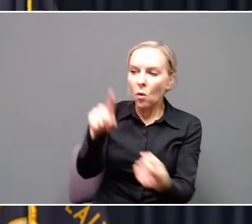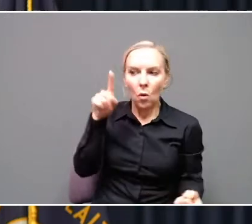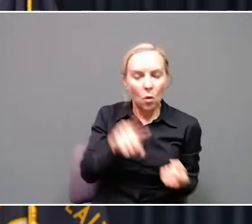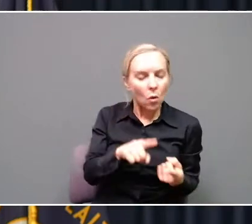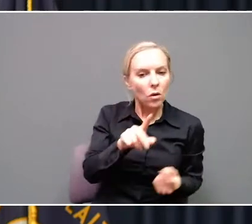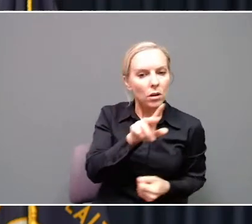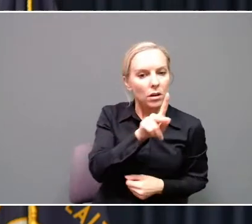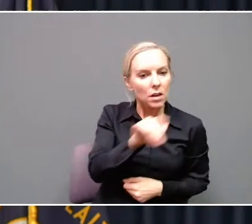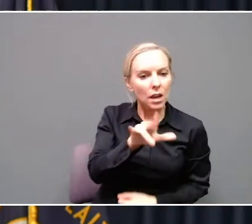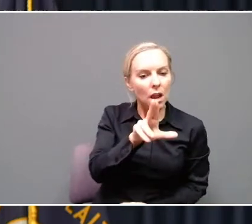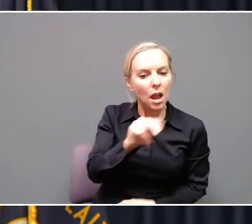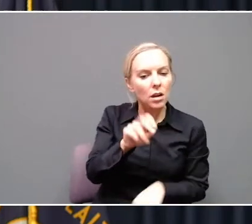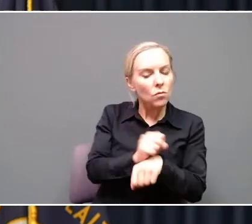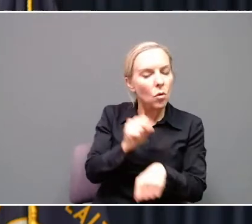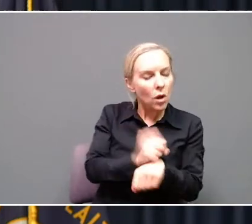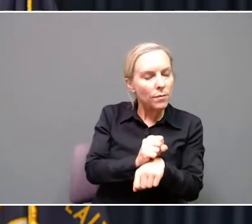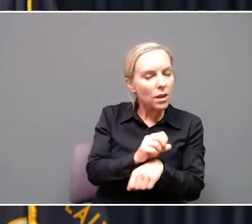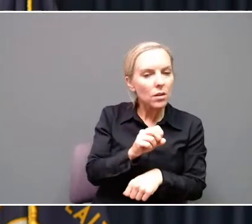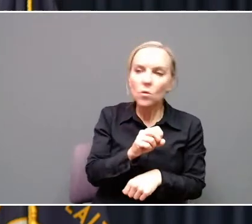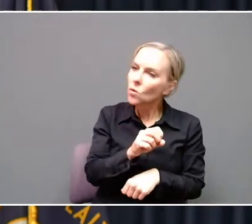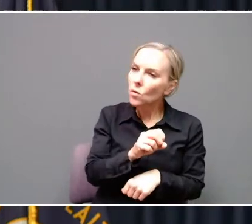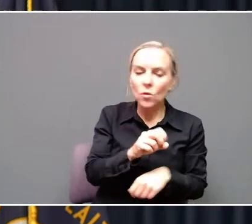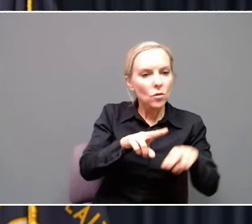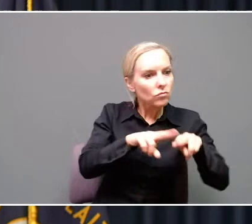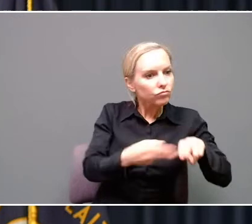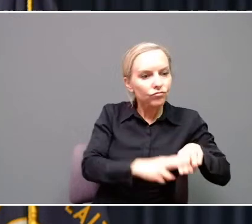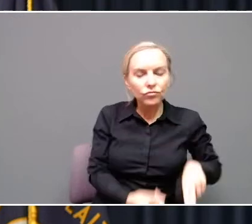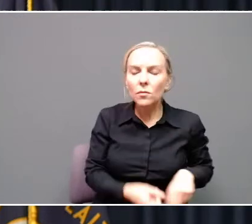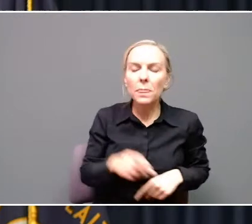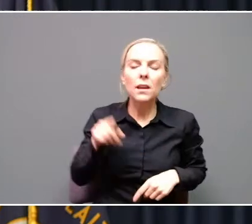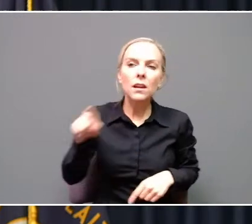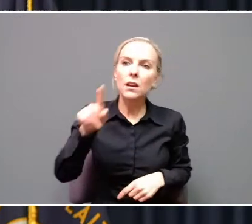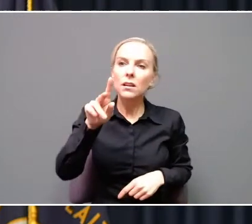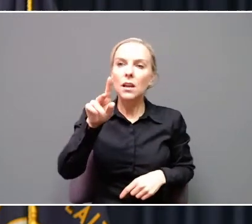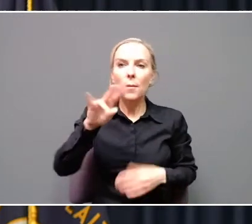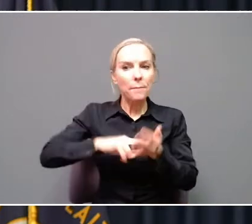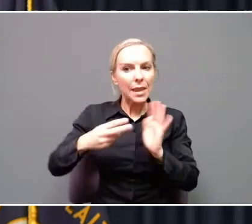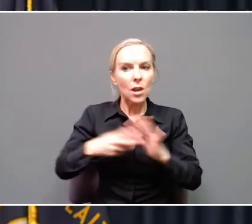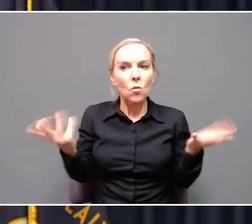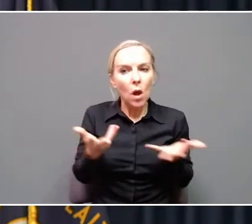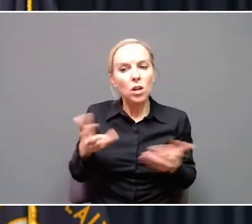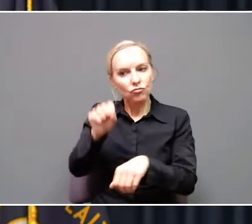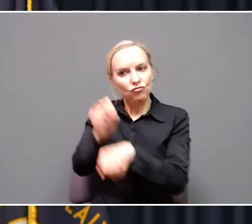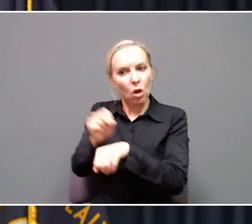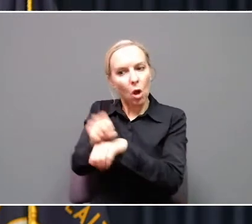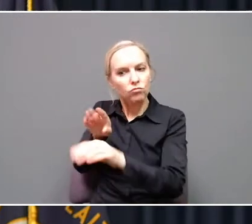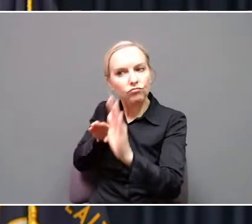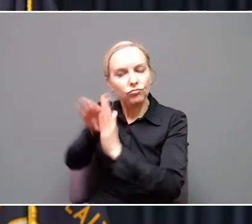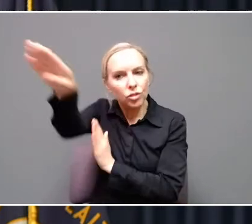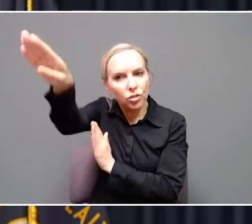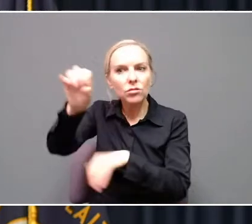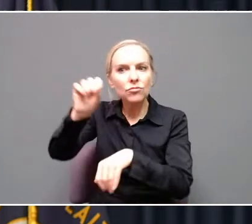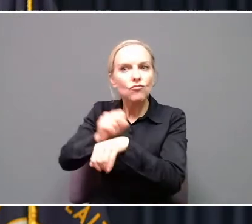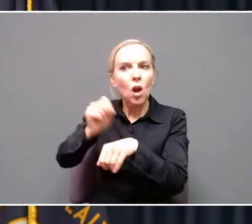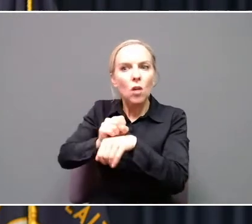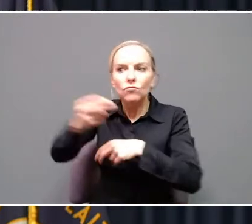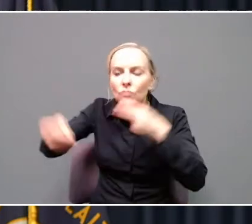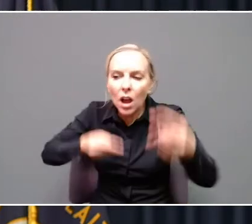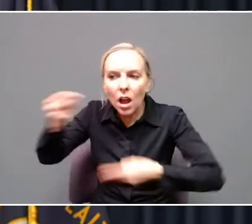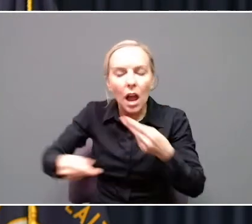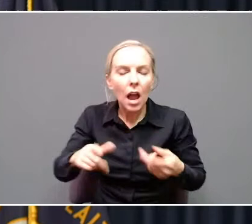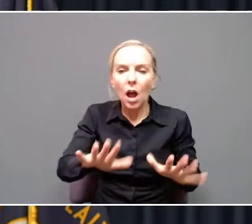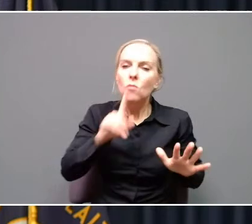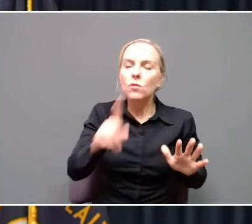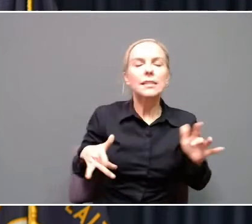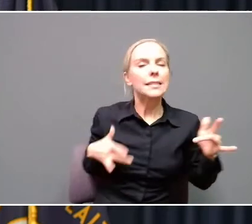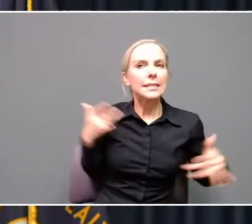Kentucky's economy is surging. Jobs out there that we need to fill, and really exciting for the opportunities